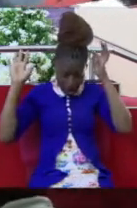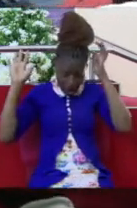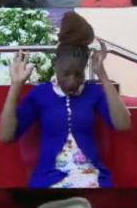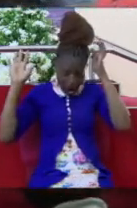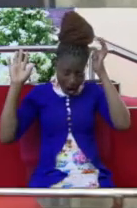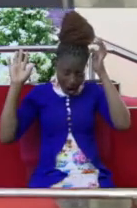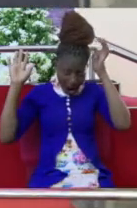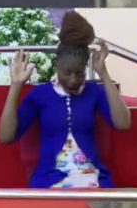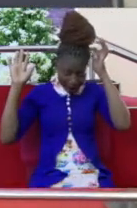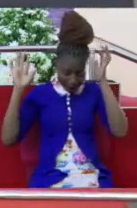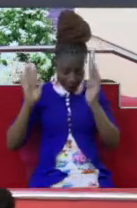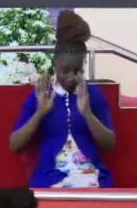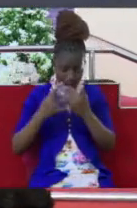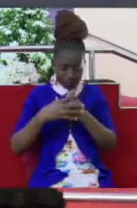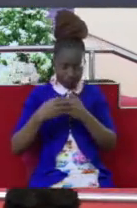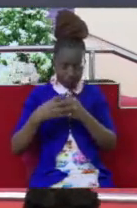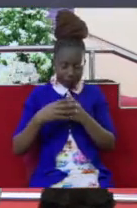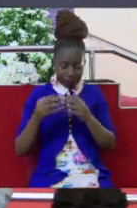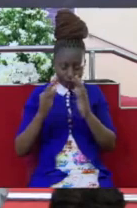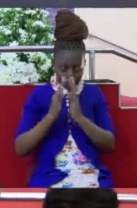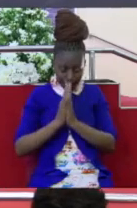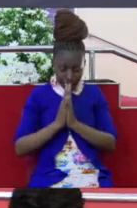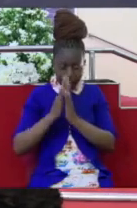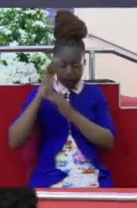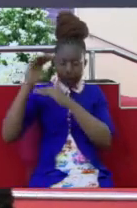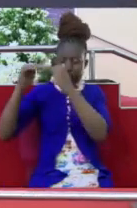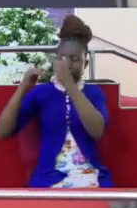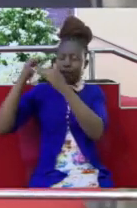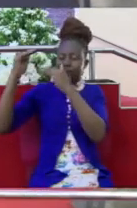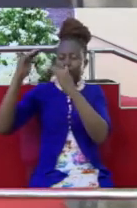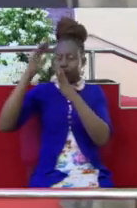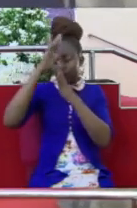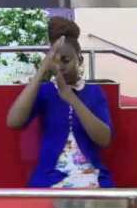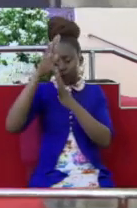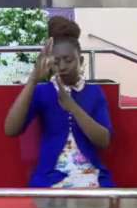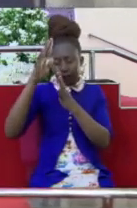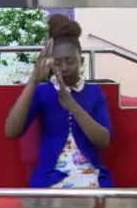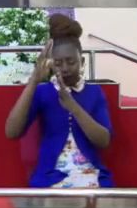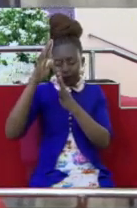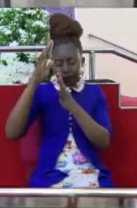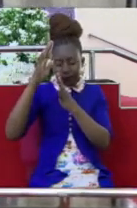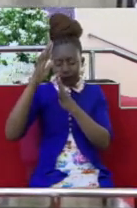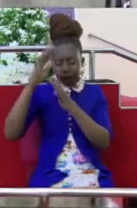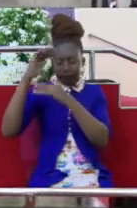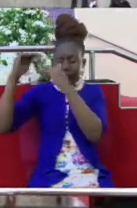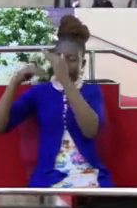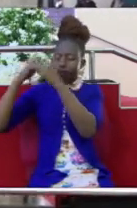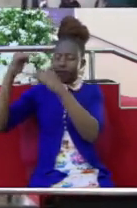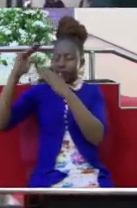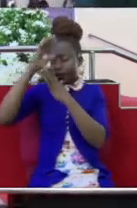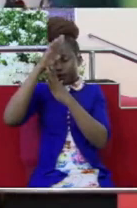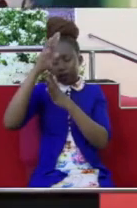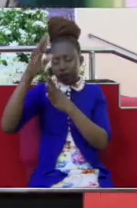And pray this prayer. Heavenly Father, everybody pray this prayer. Heavenly Father,